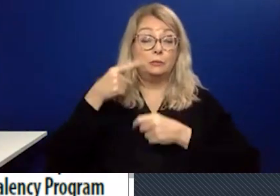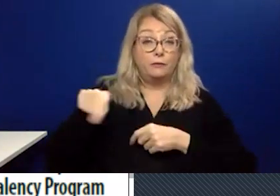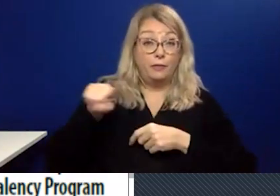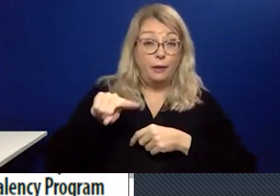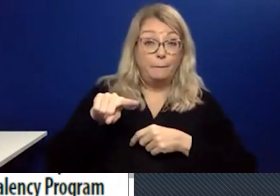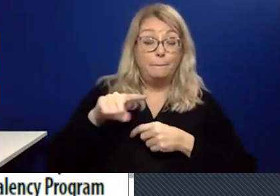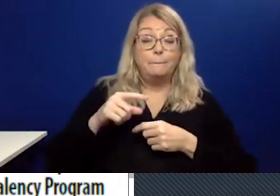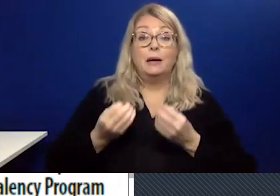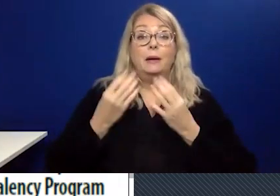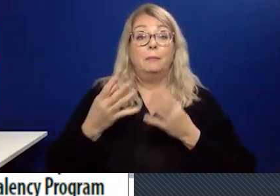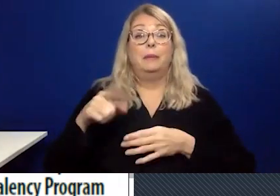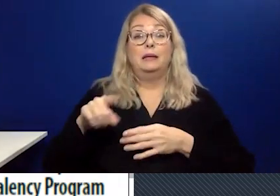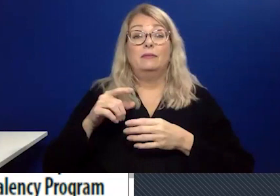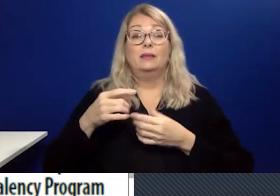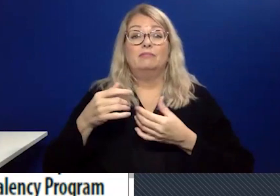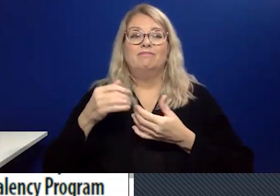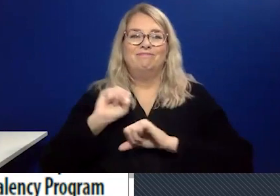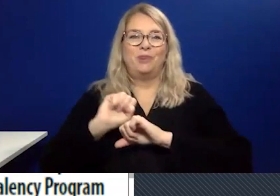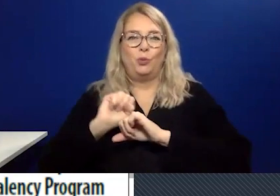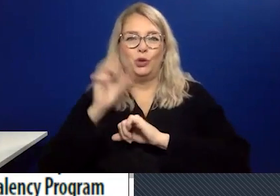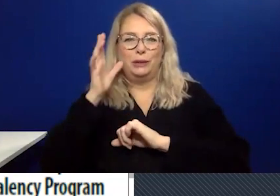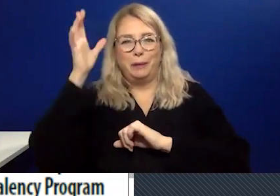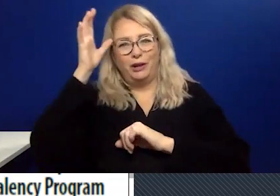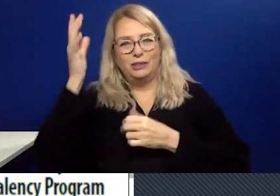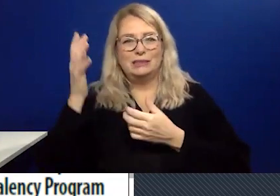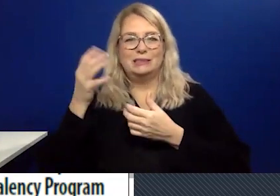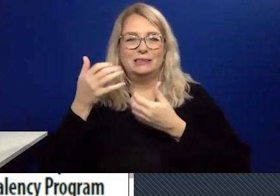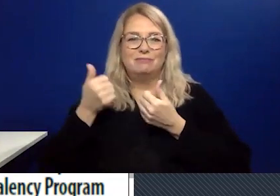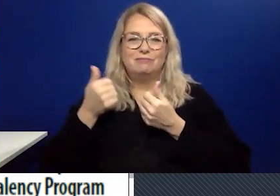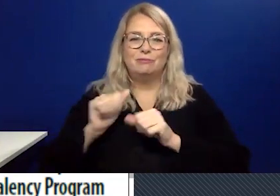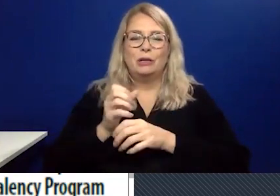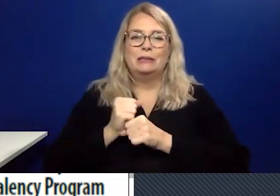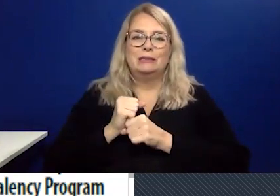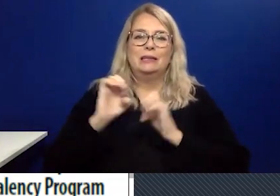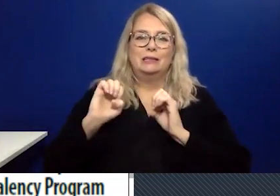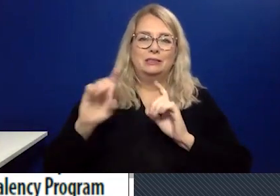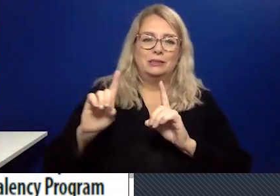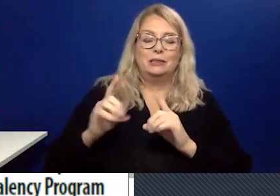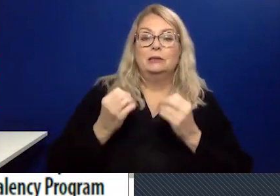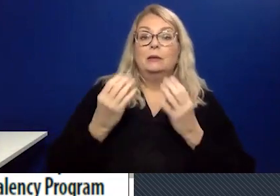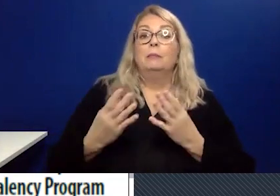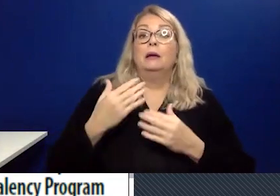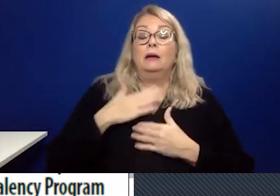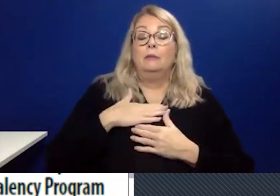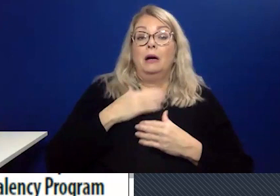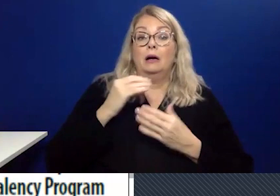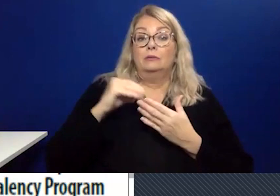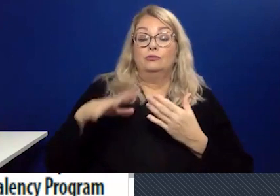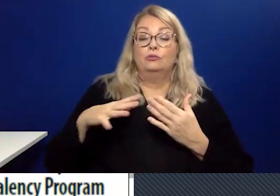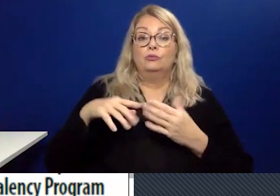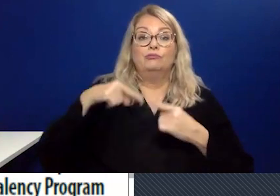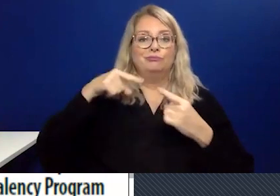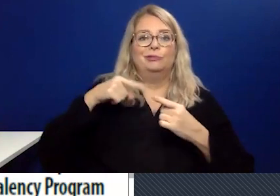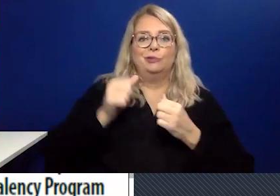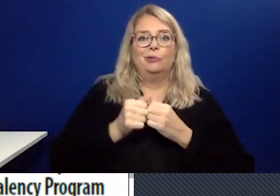still working parents trying to get their education. A lot of my students, I find, have issues with time management. And is